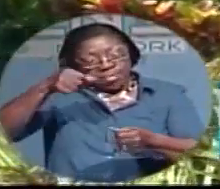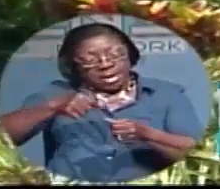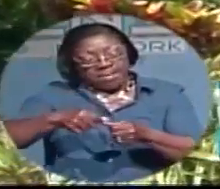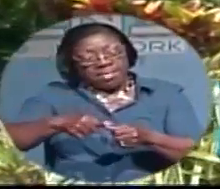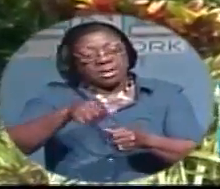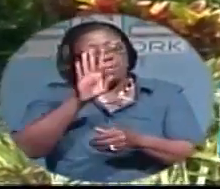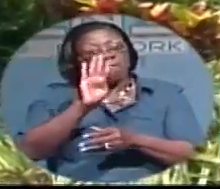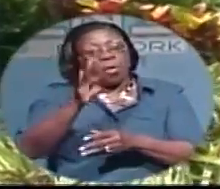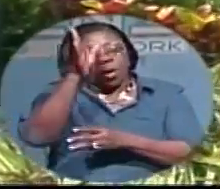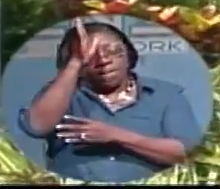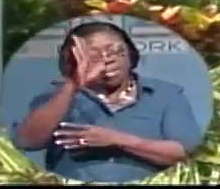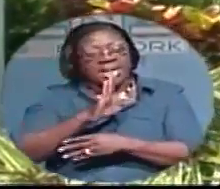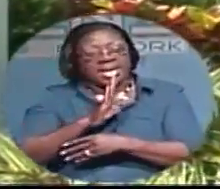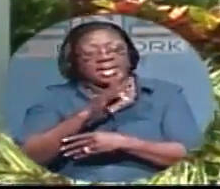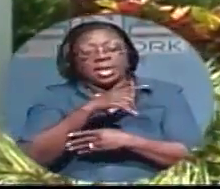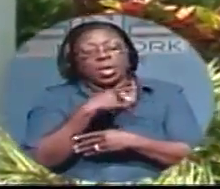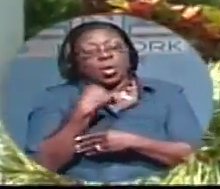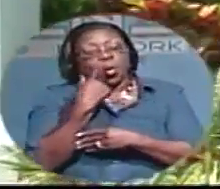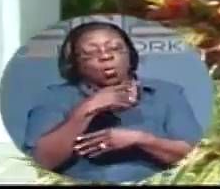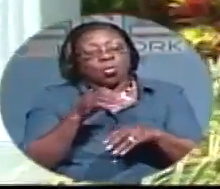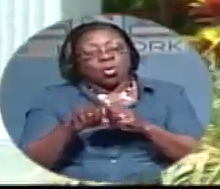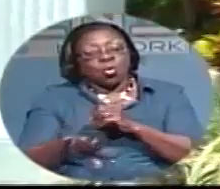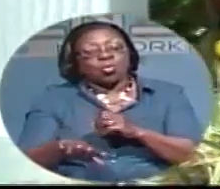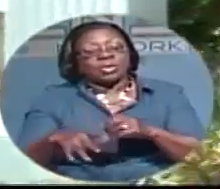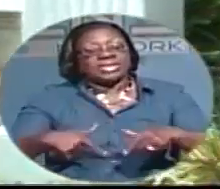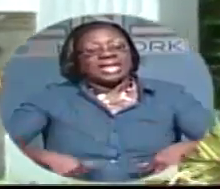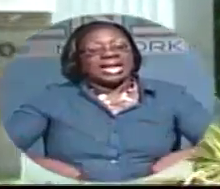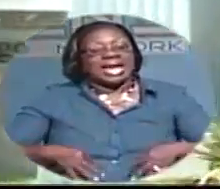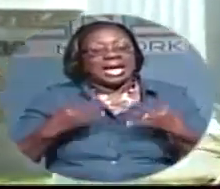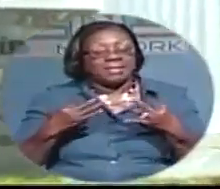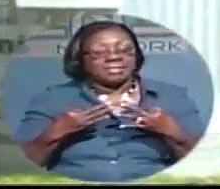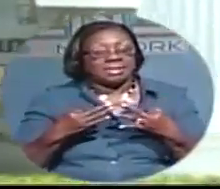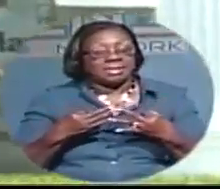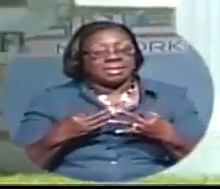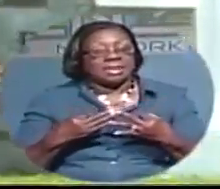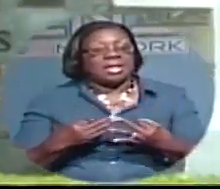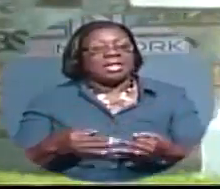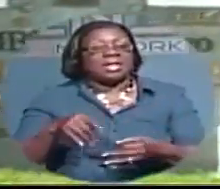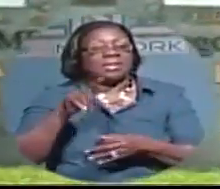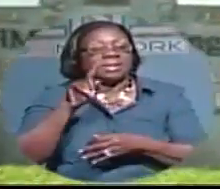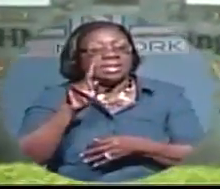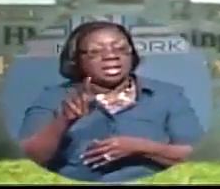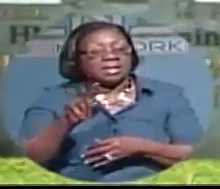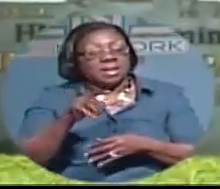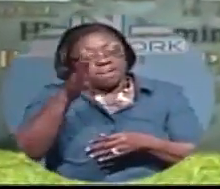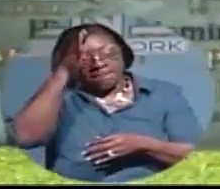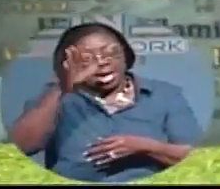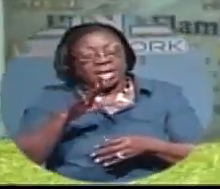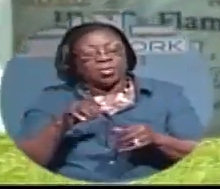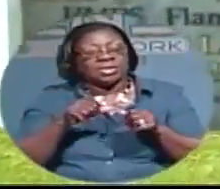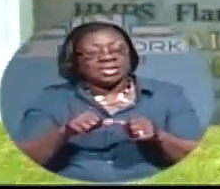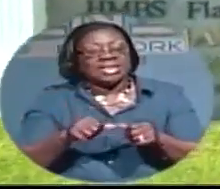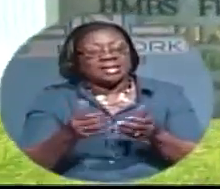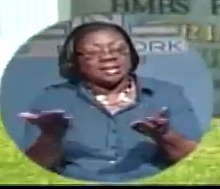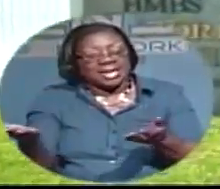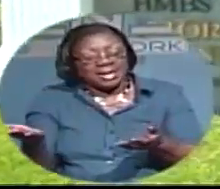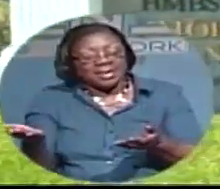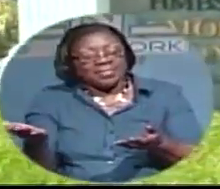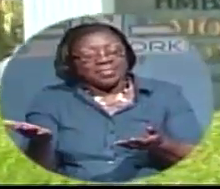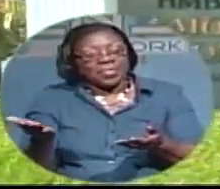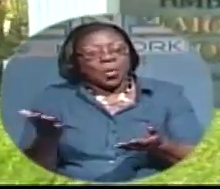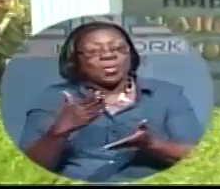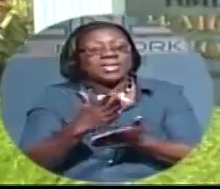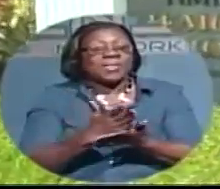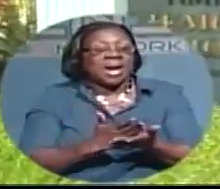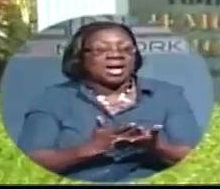But for the one man who still serves in the Royal Bahamas Defense Force, Whitfield Neely, who was also a part of that team, it appears as though every year